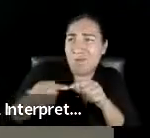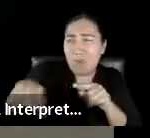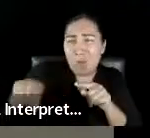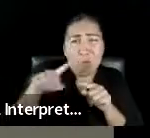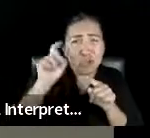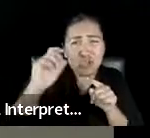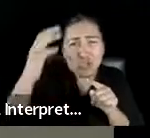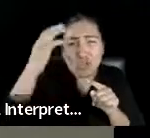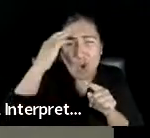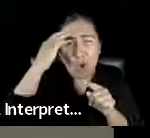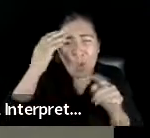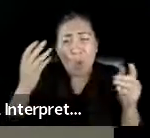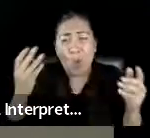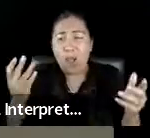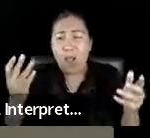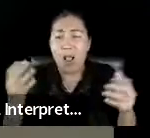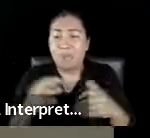that